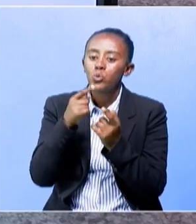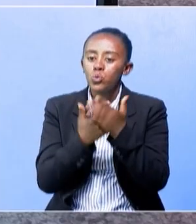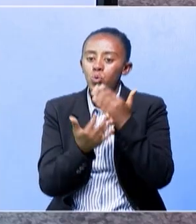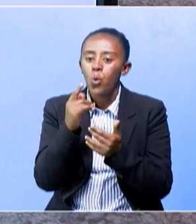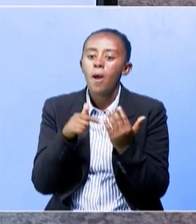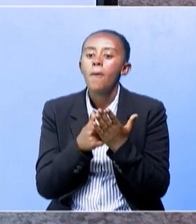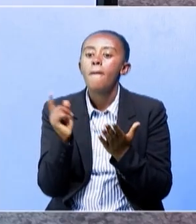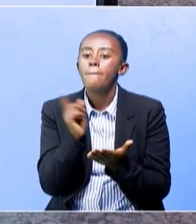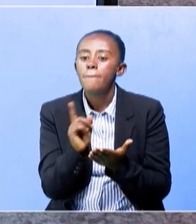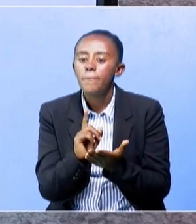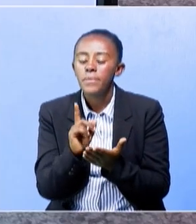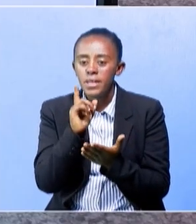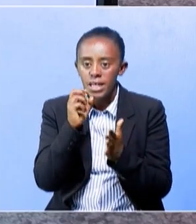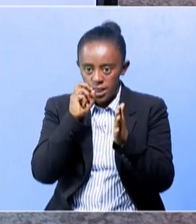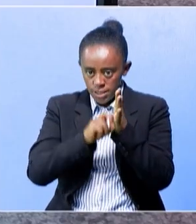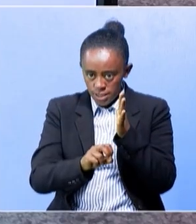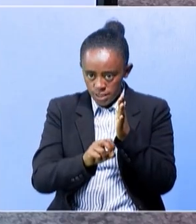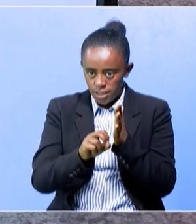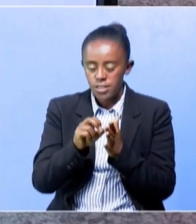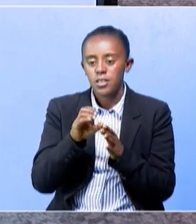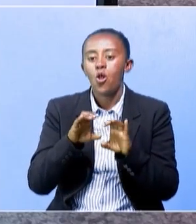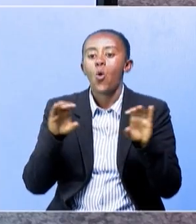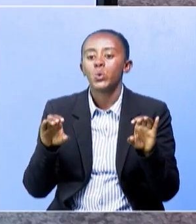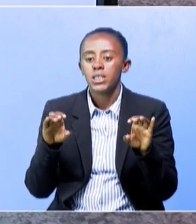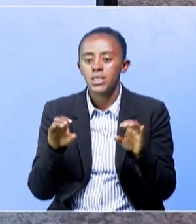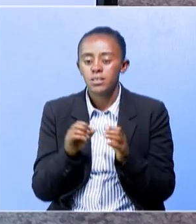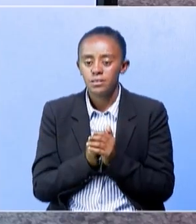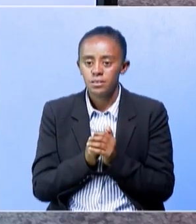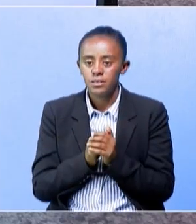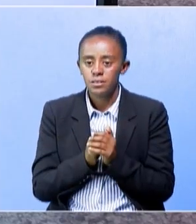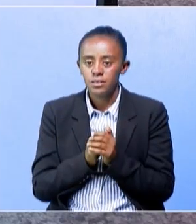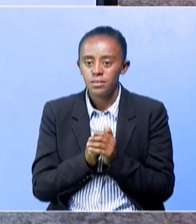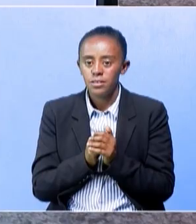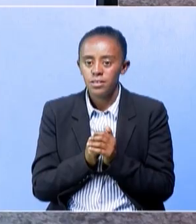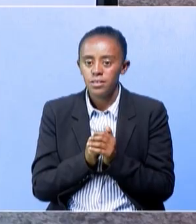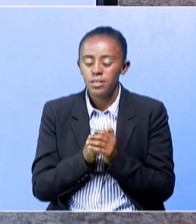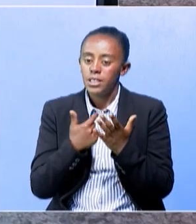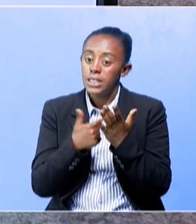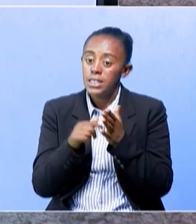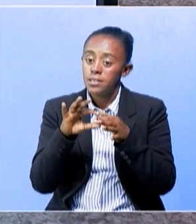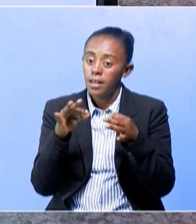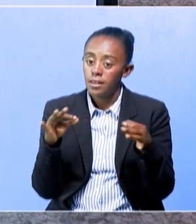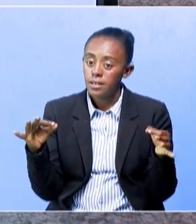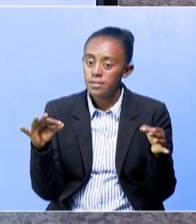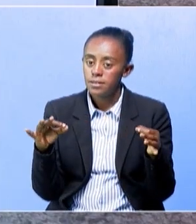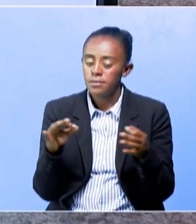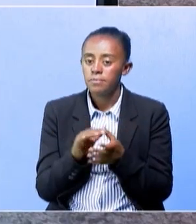about result clauses. Is it clear? Come on. In this sentence,